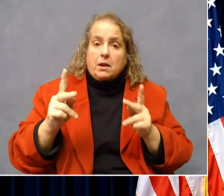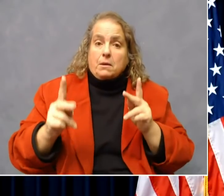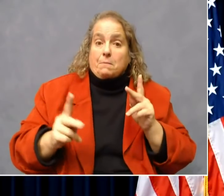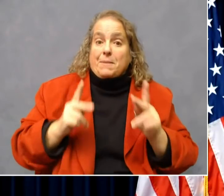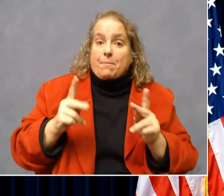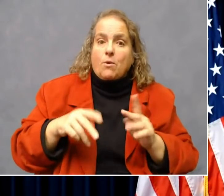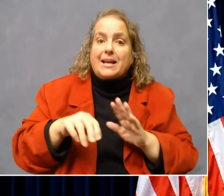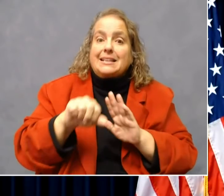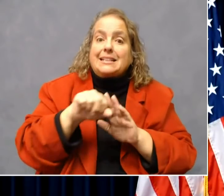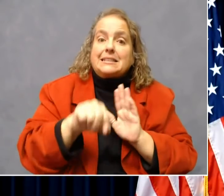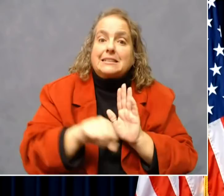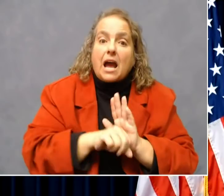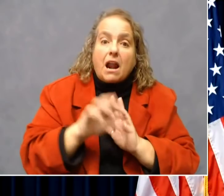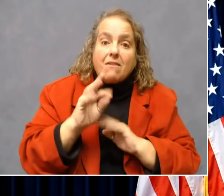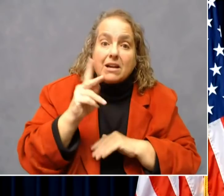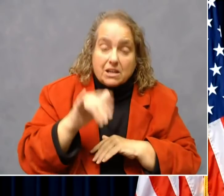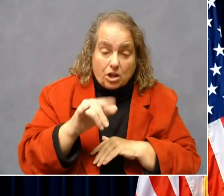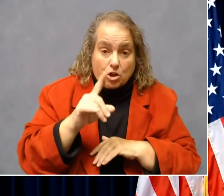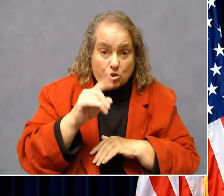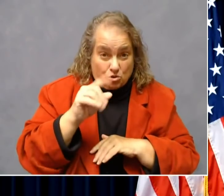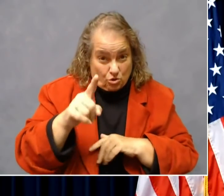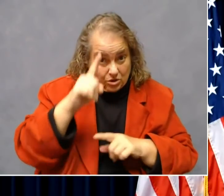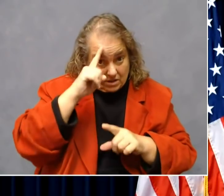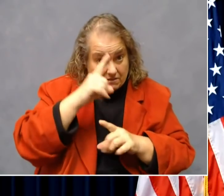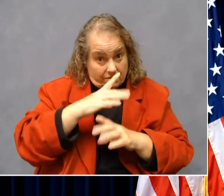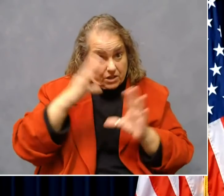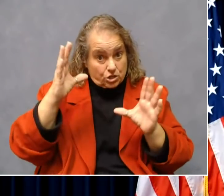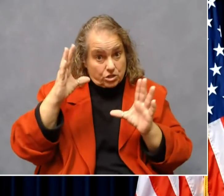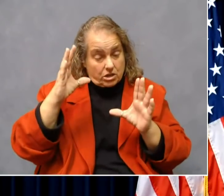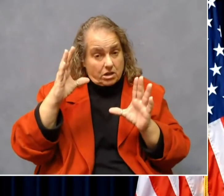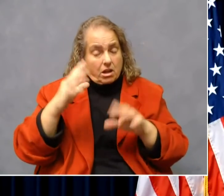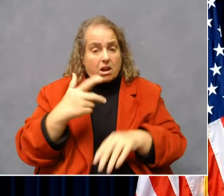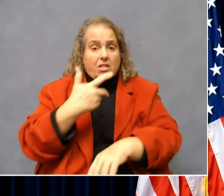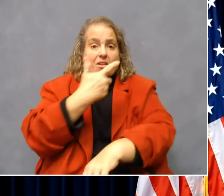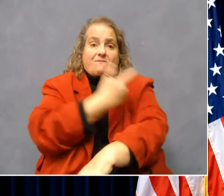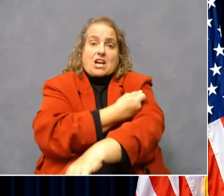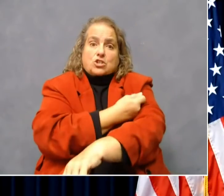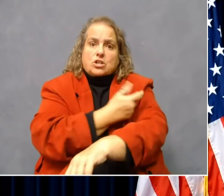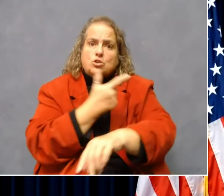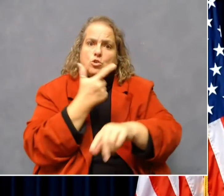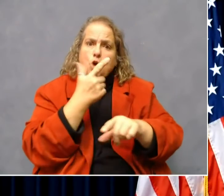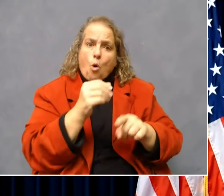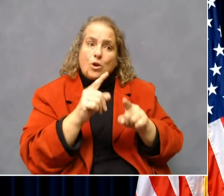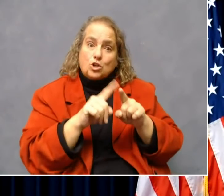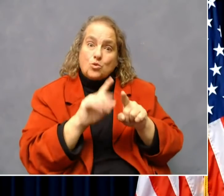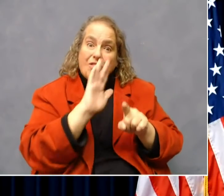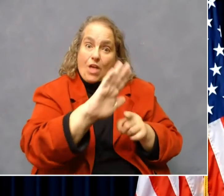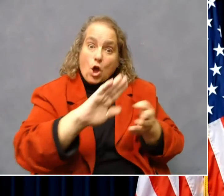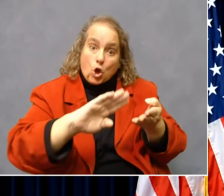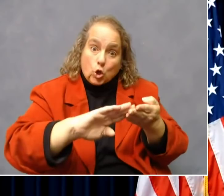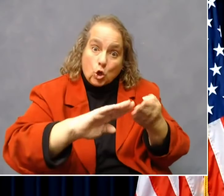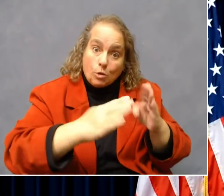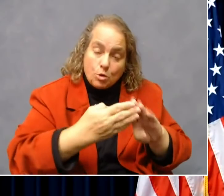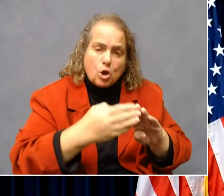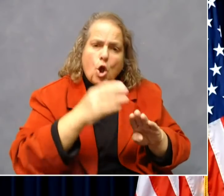envision the vaccines going to these communities, or residents there coming to urban areas to get